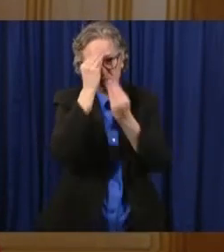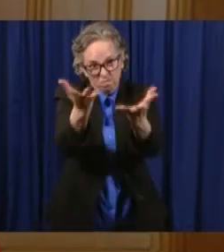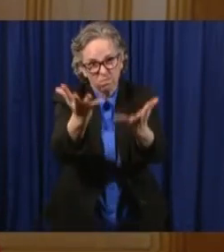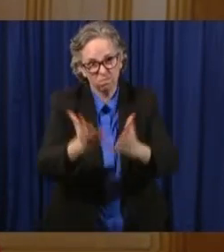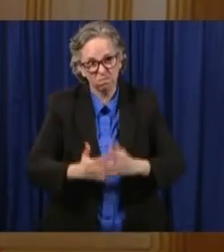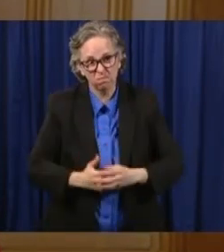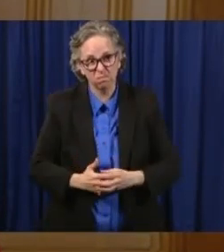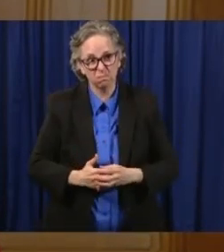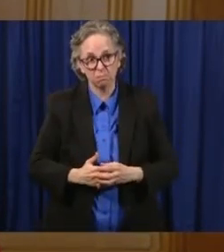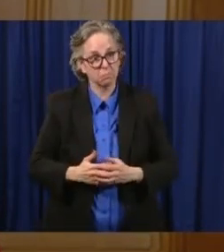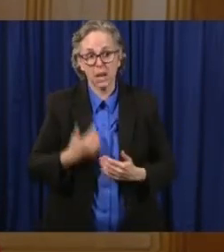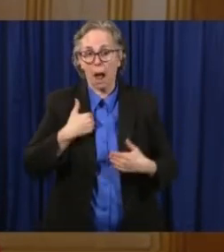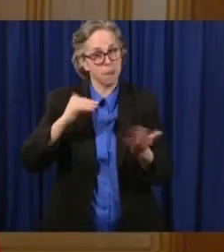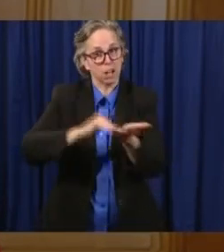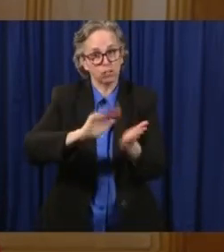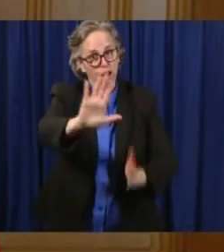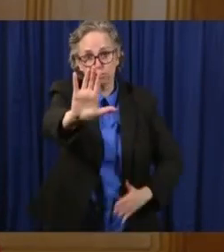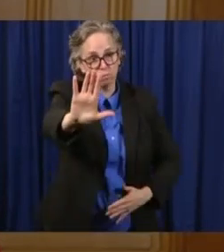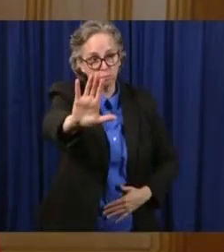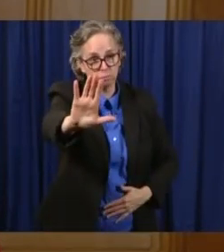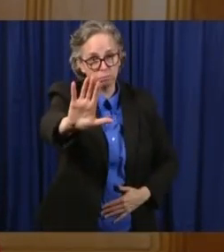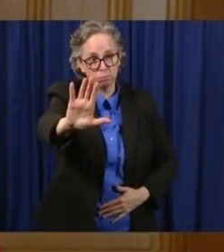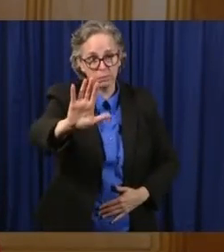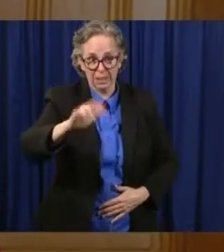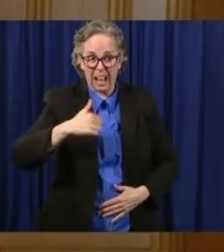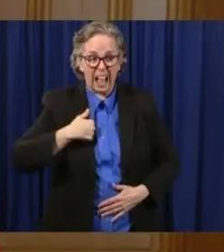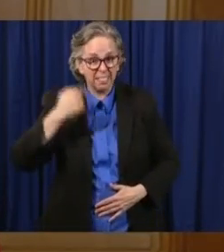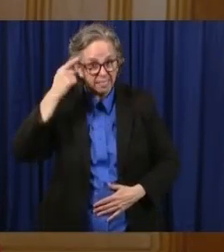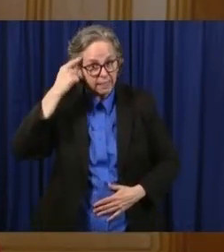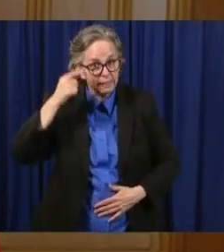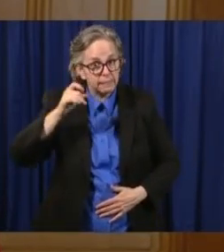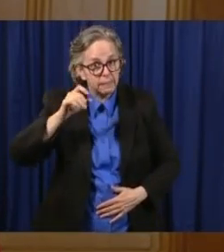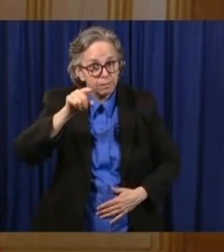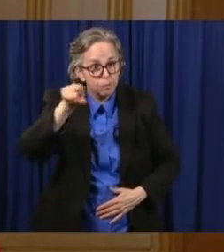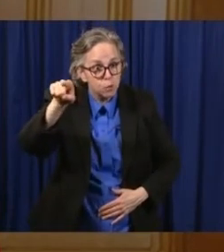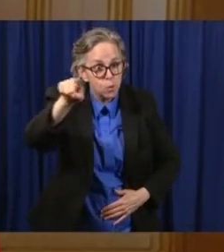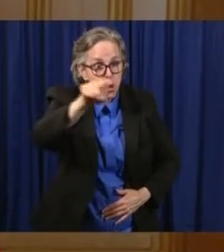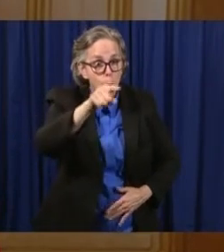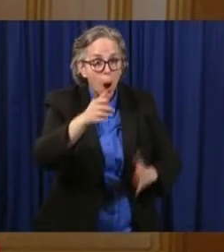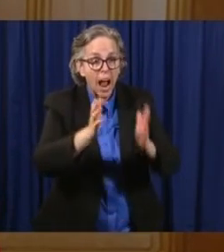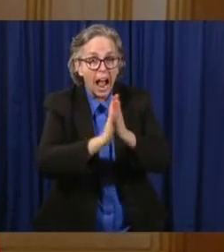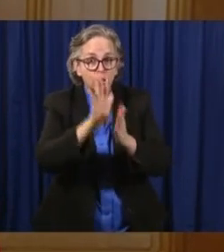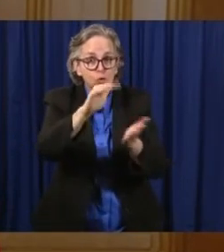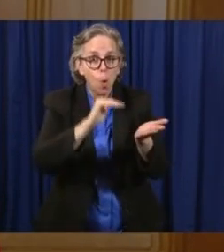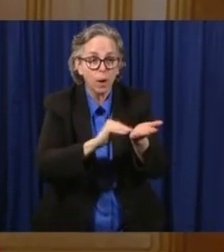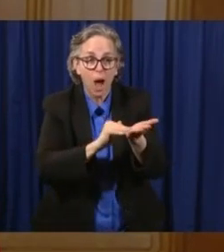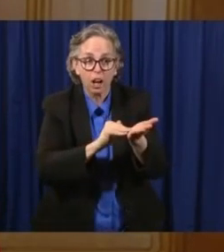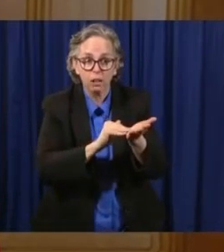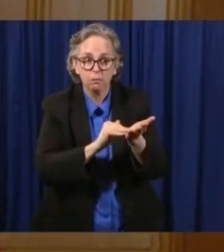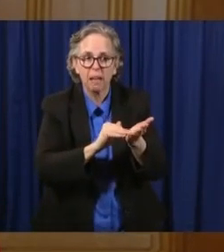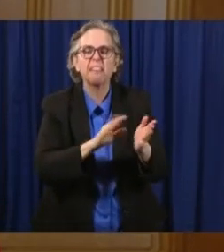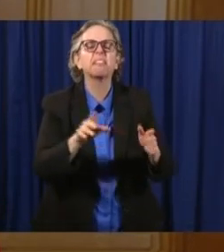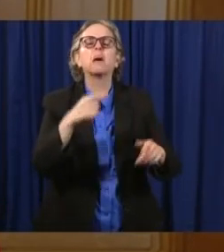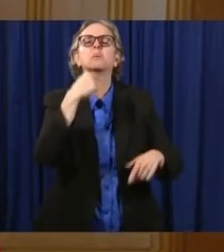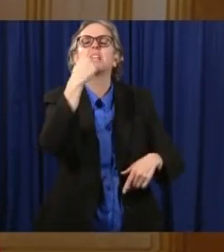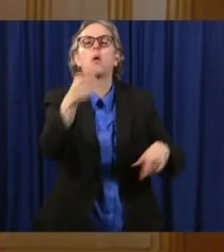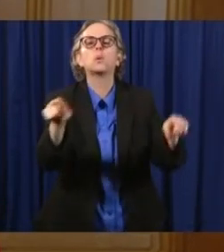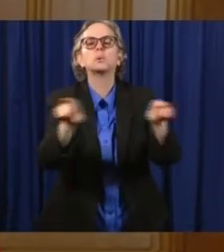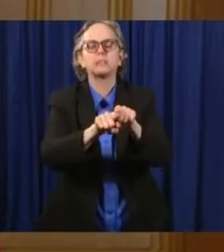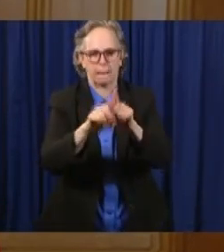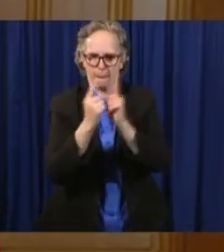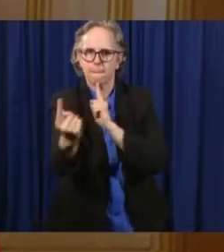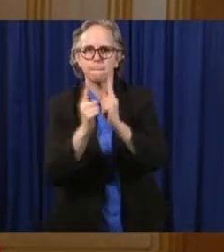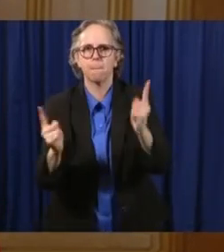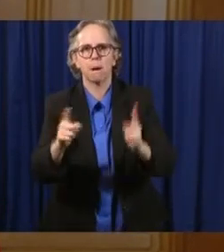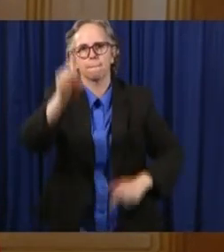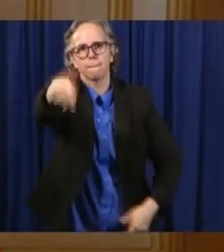your own doctor or consult anyone else in the science field, they will tell you the same thing. So the